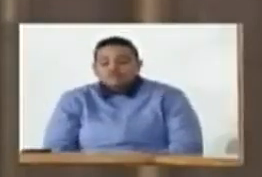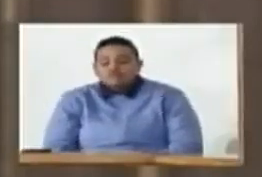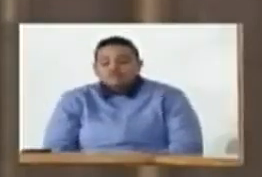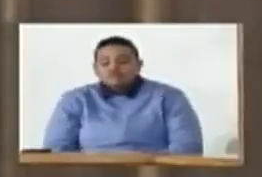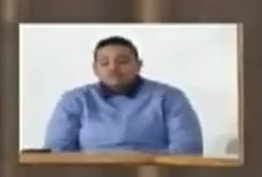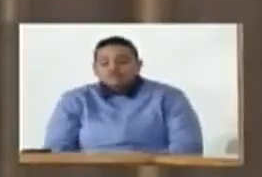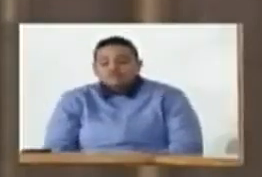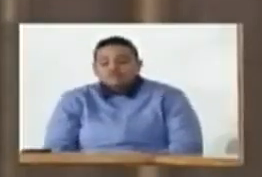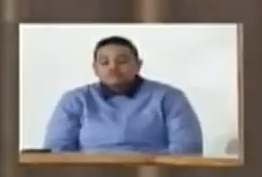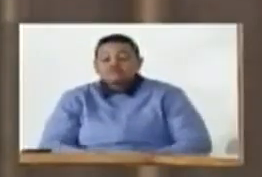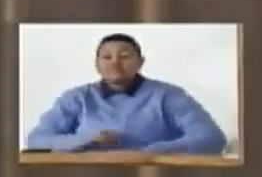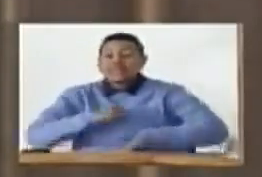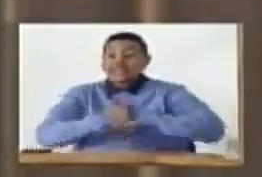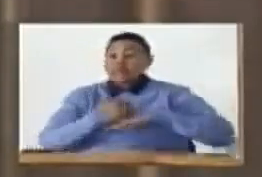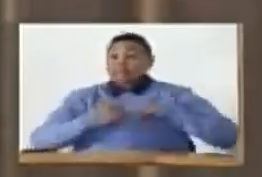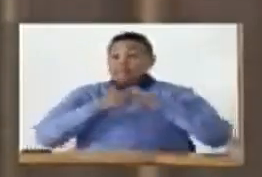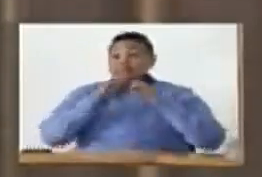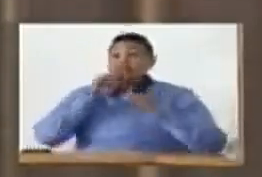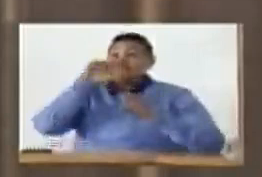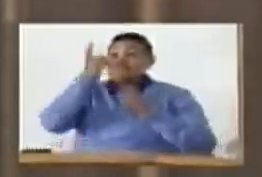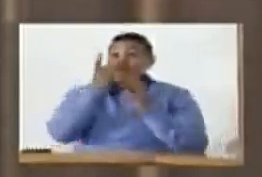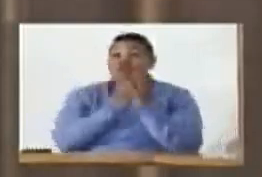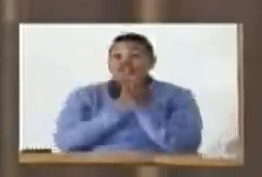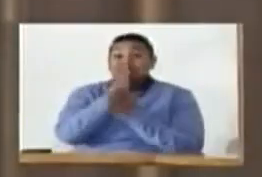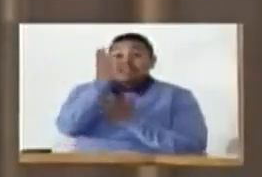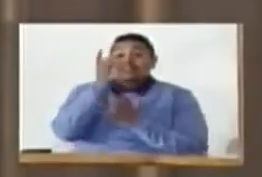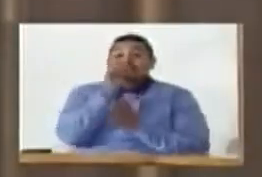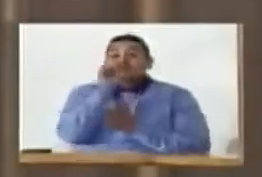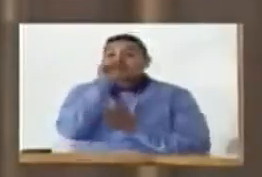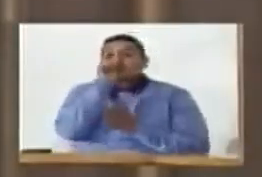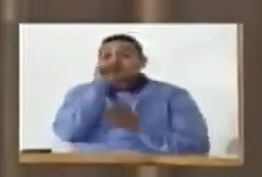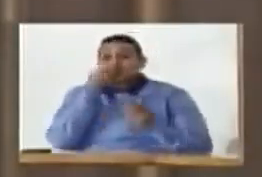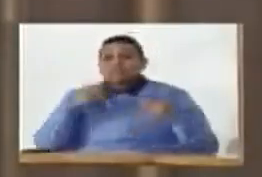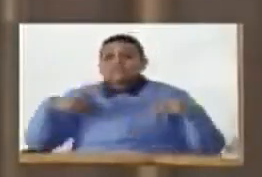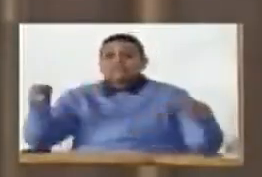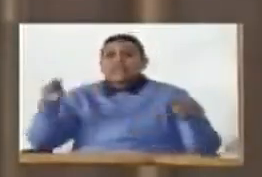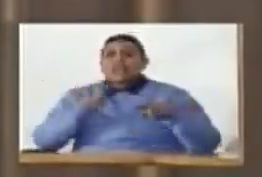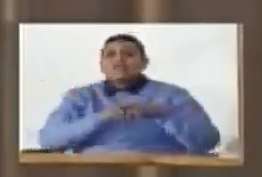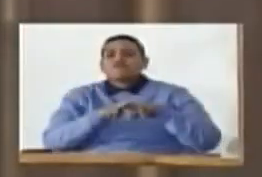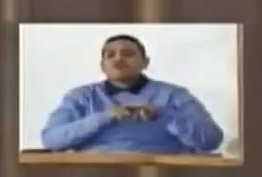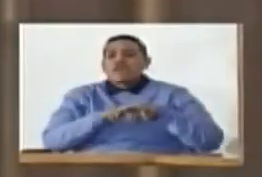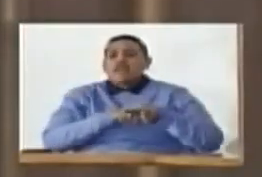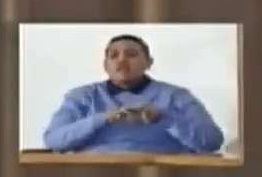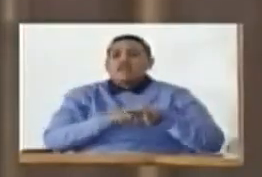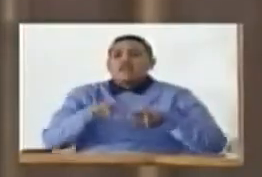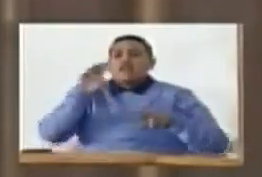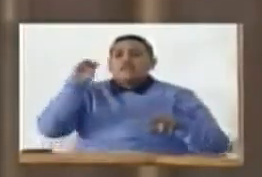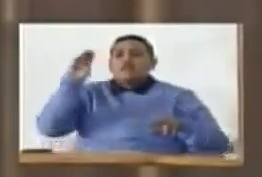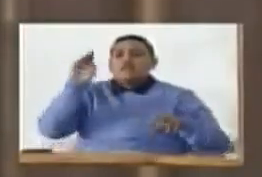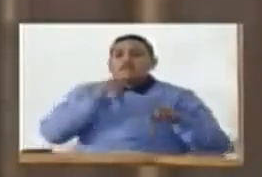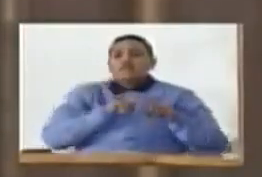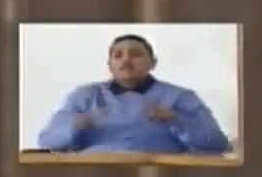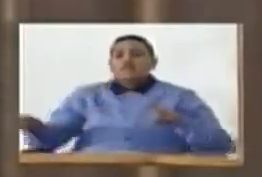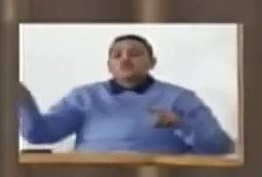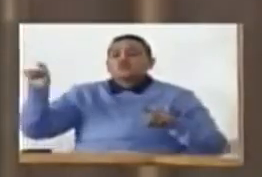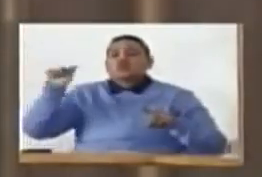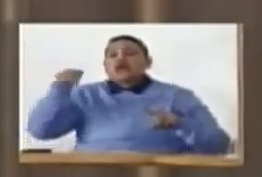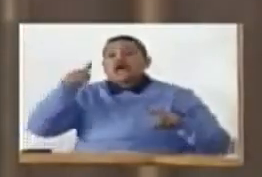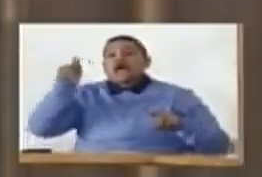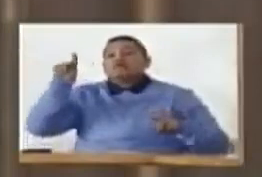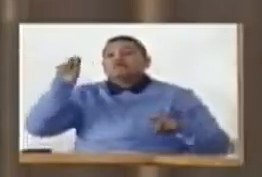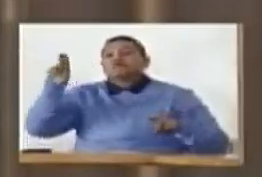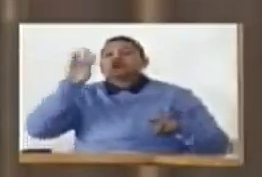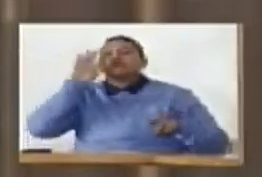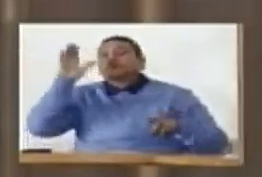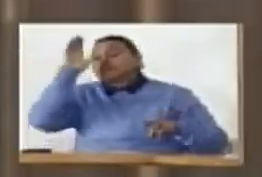The implementation of the first phase of the privatization of the railway, Montego Bay to Appleton, will be